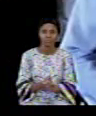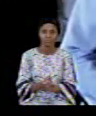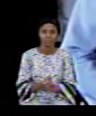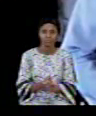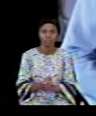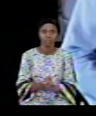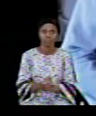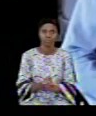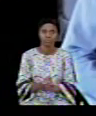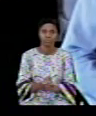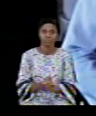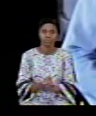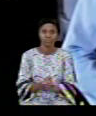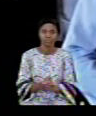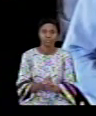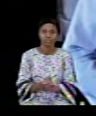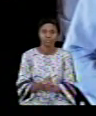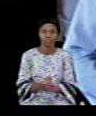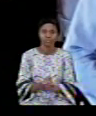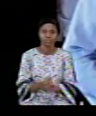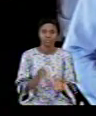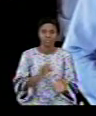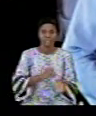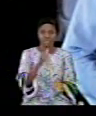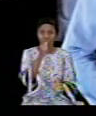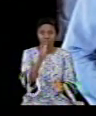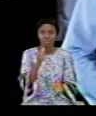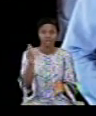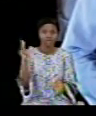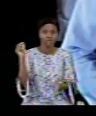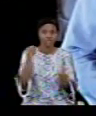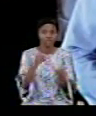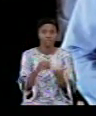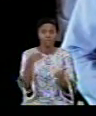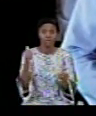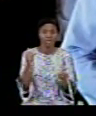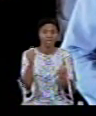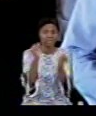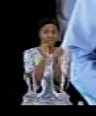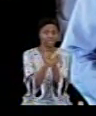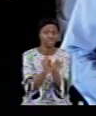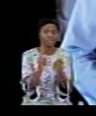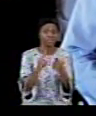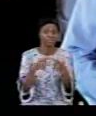I'm no longer a slave to sing